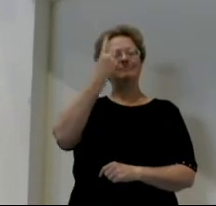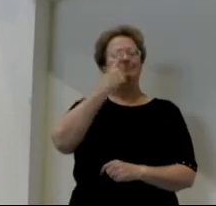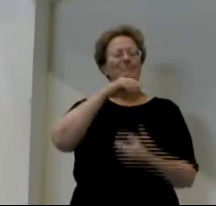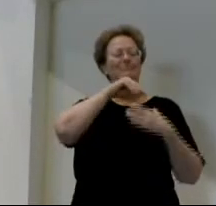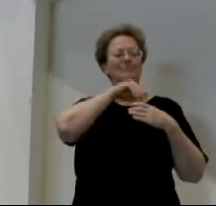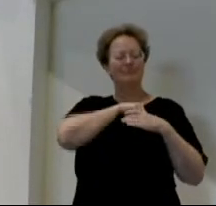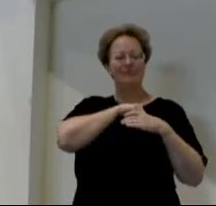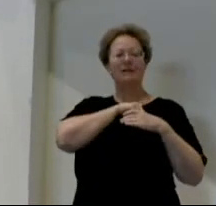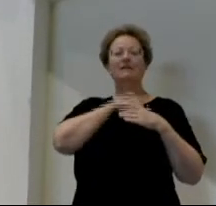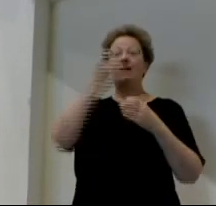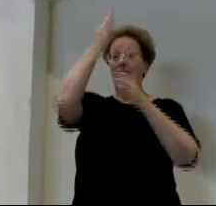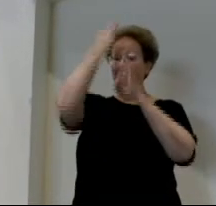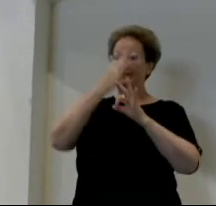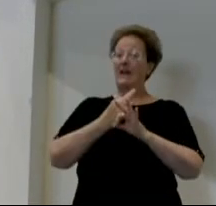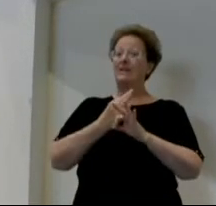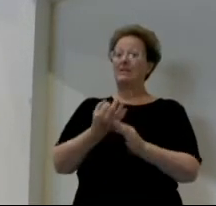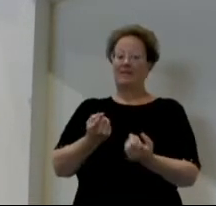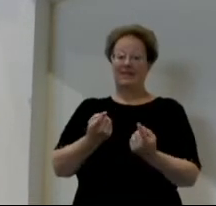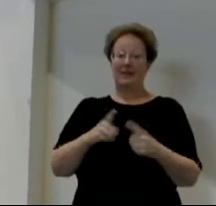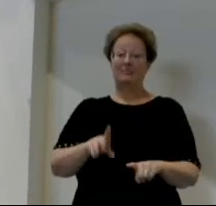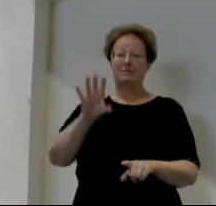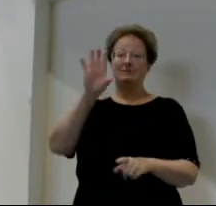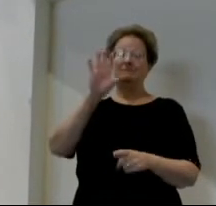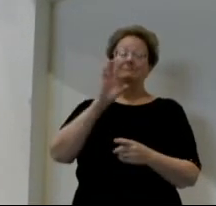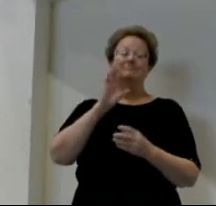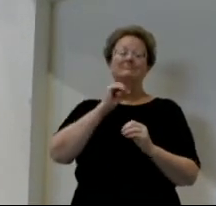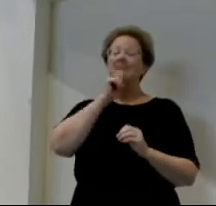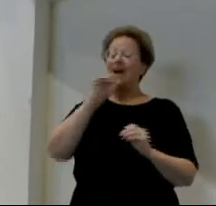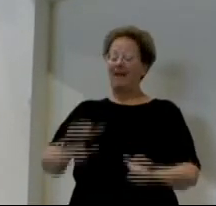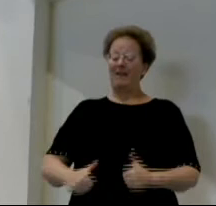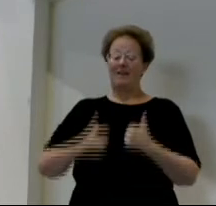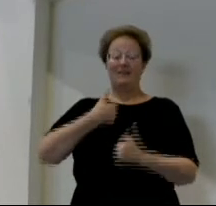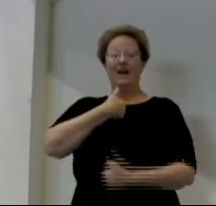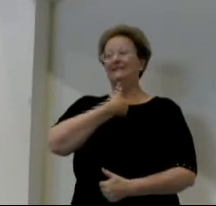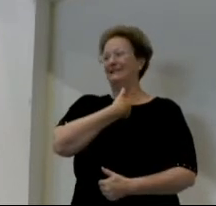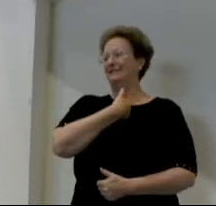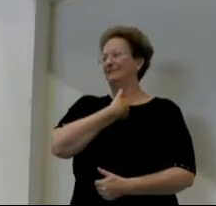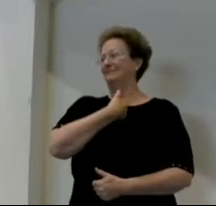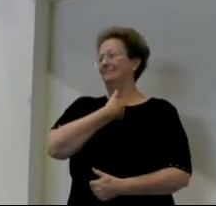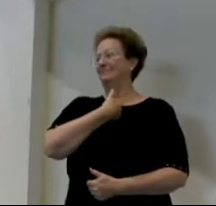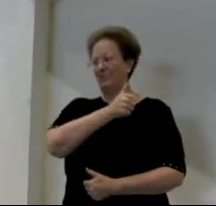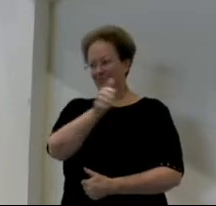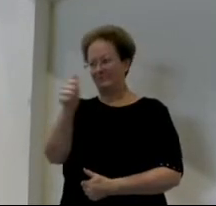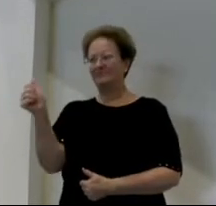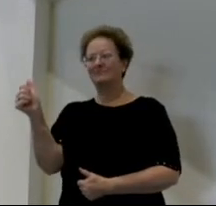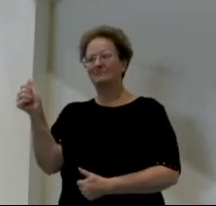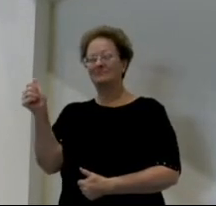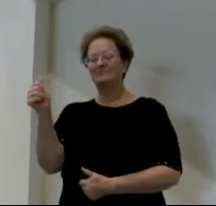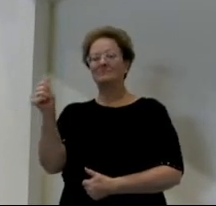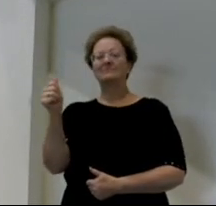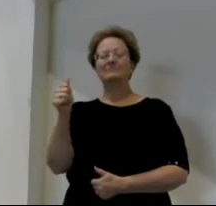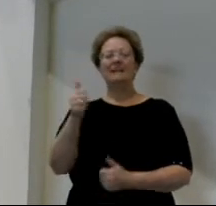in baptism. So we no longer live for ourselves. And when we face